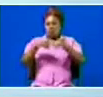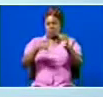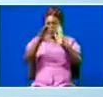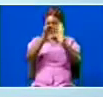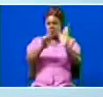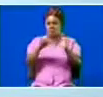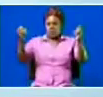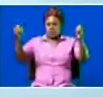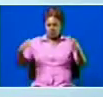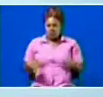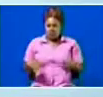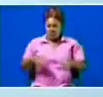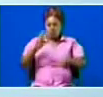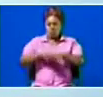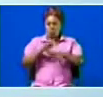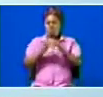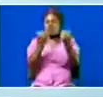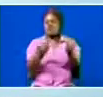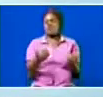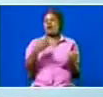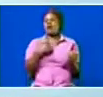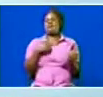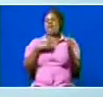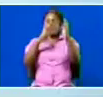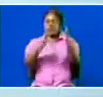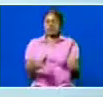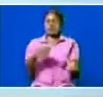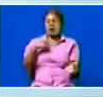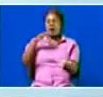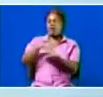a clear and convincing need for it. Duncan Hamba reports.